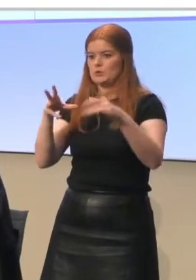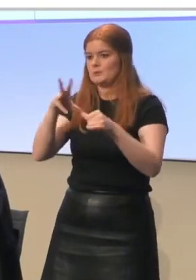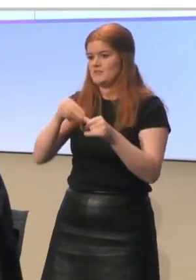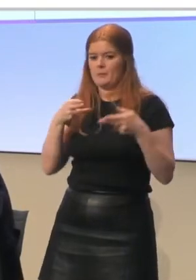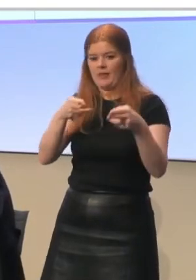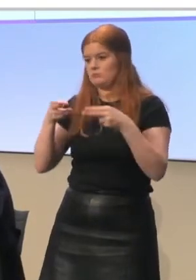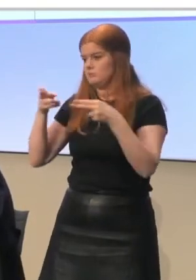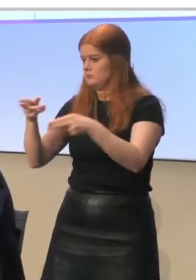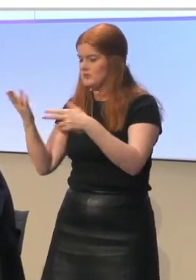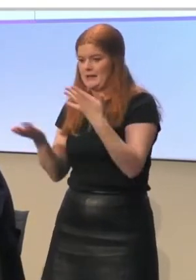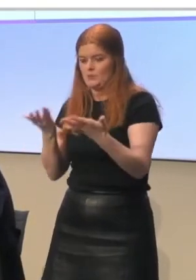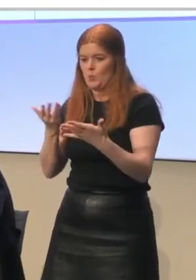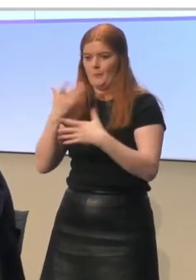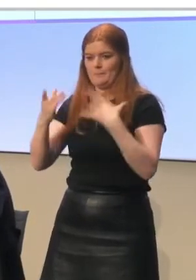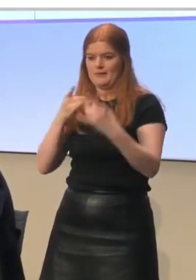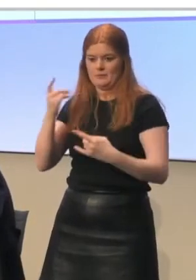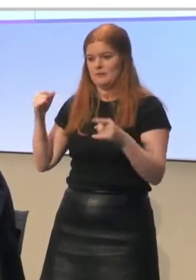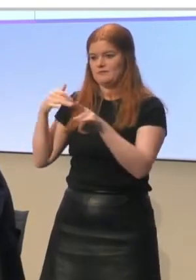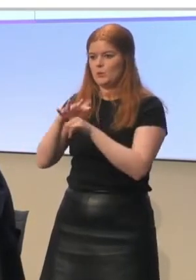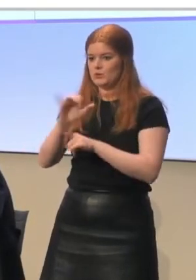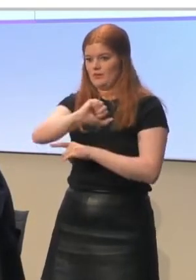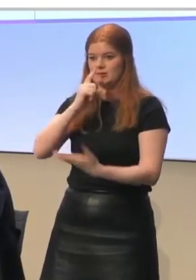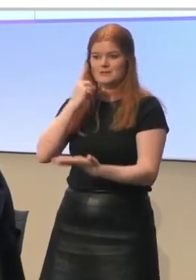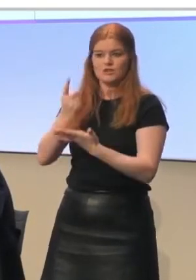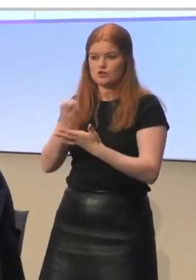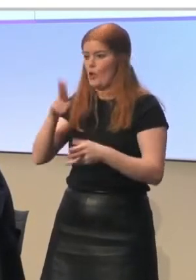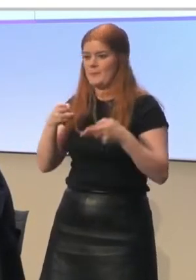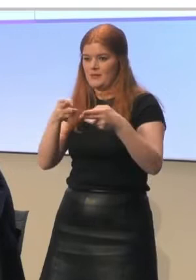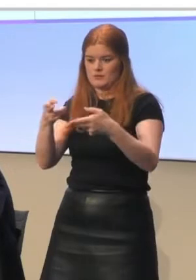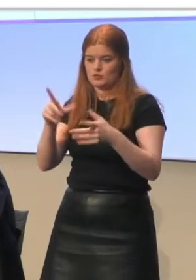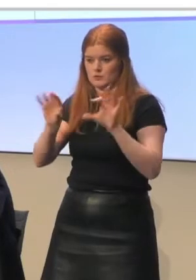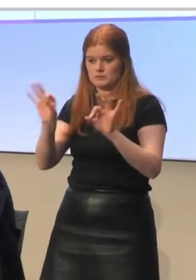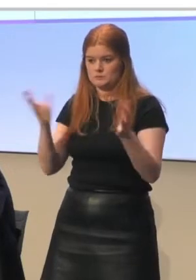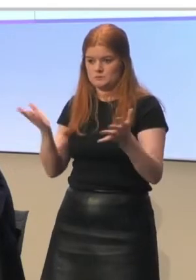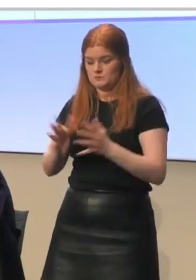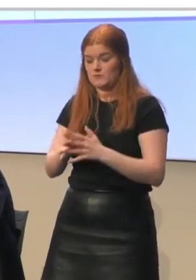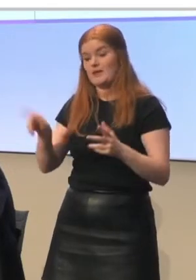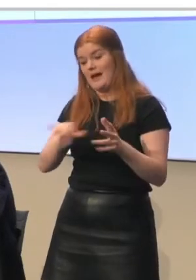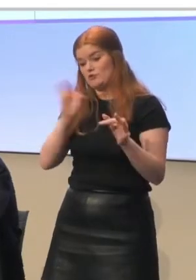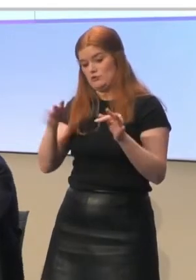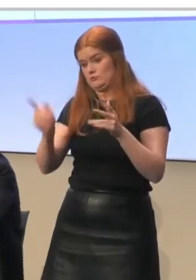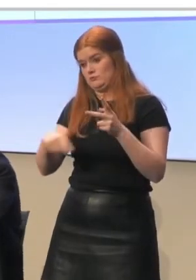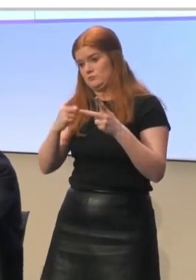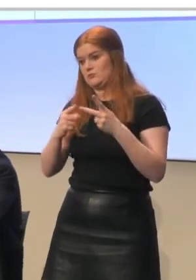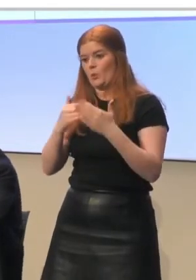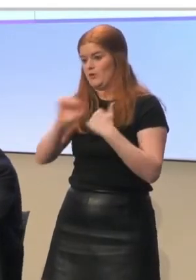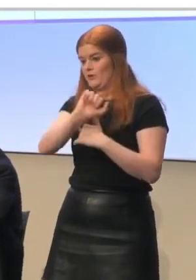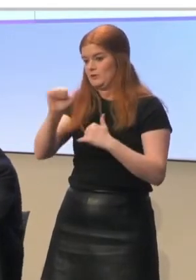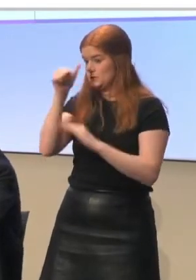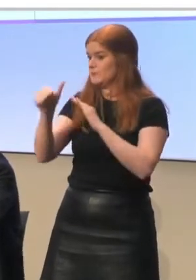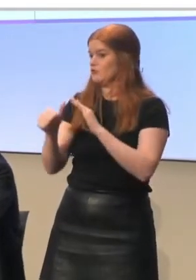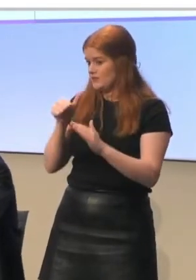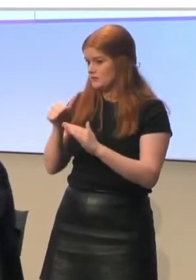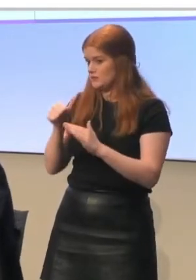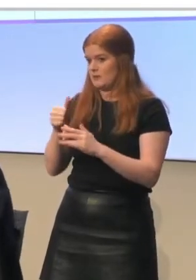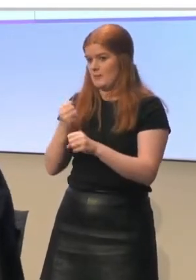pathways, and what factors are influencing their decisions or their pathways? And then following on from that, what are their experiences of the